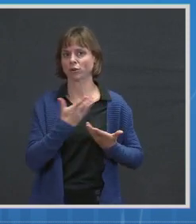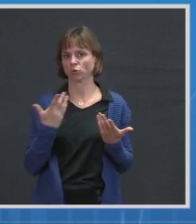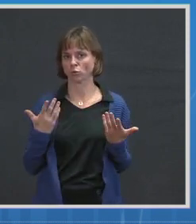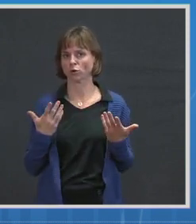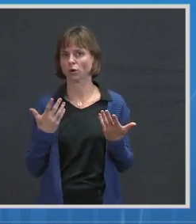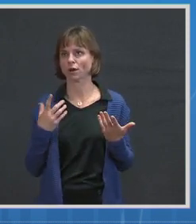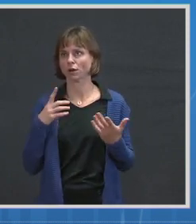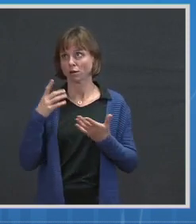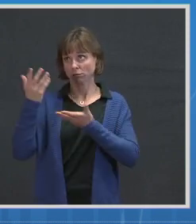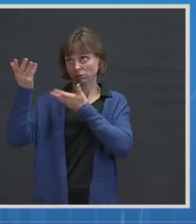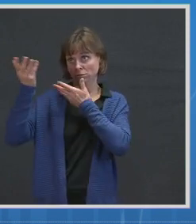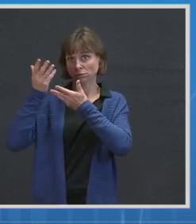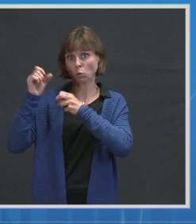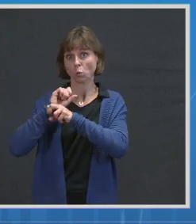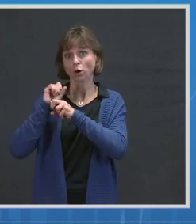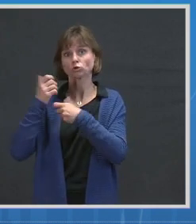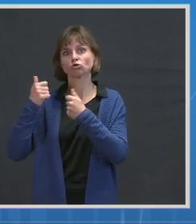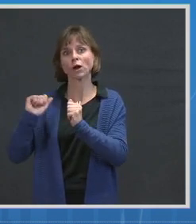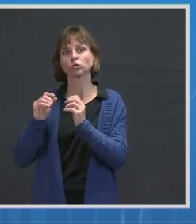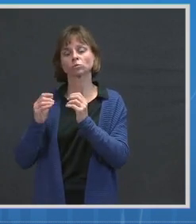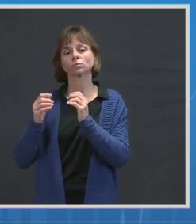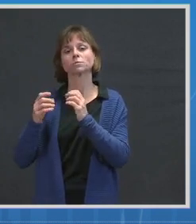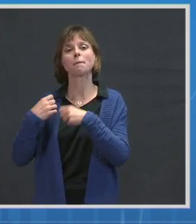their delivery schedule.